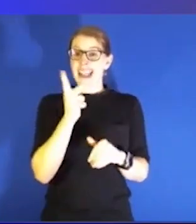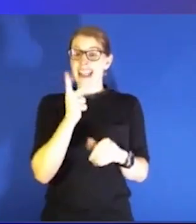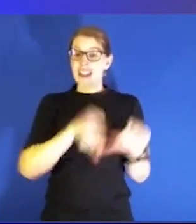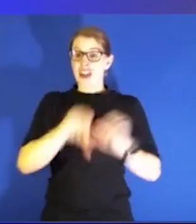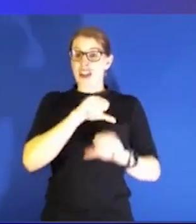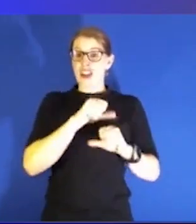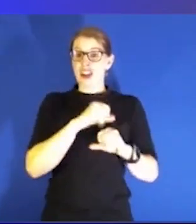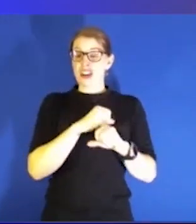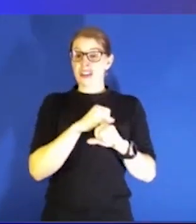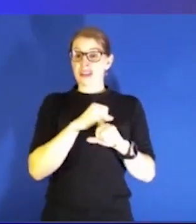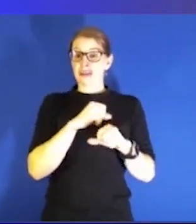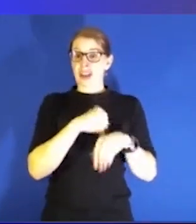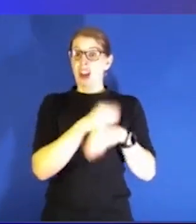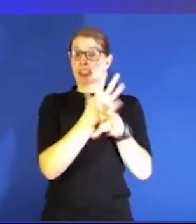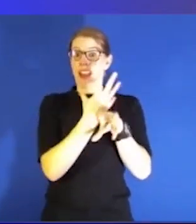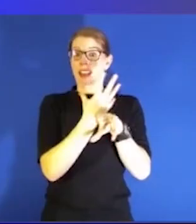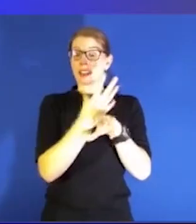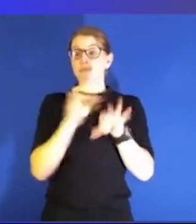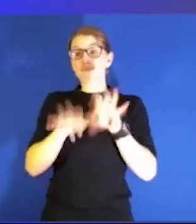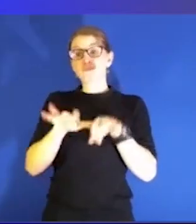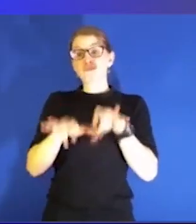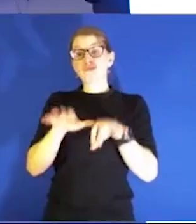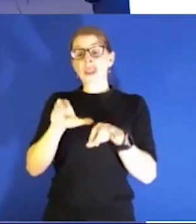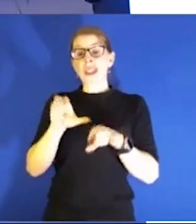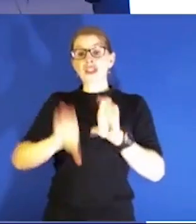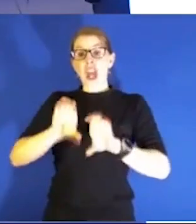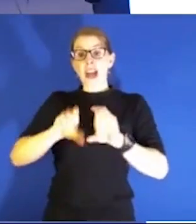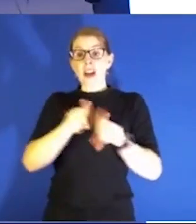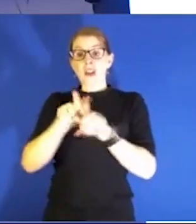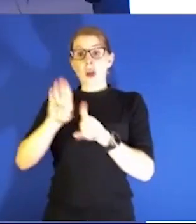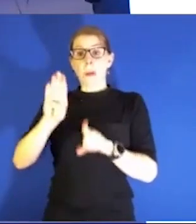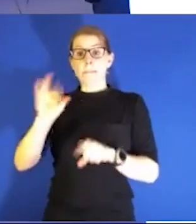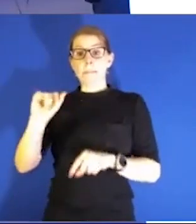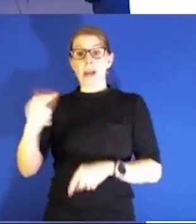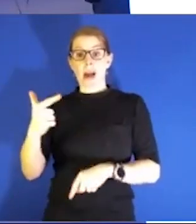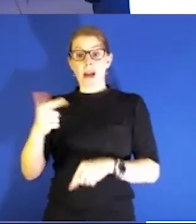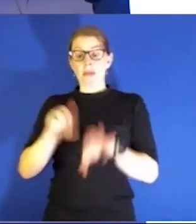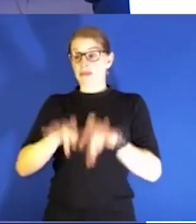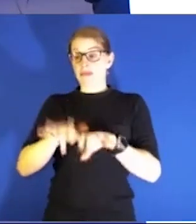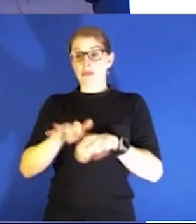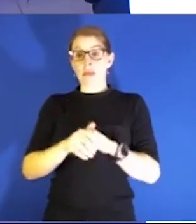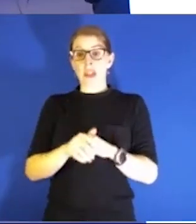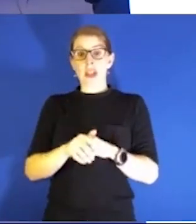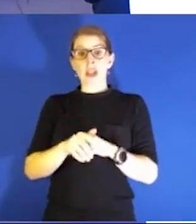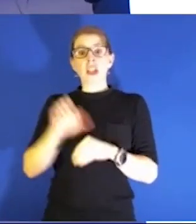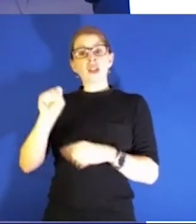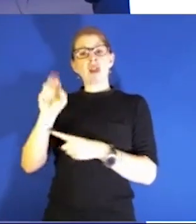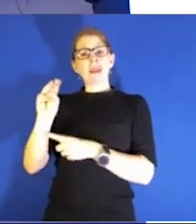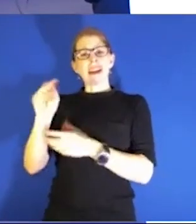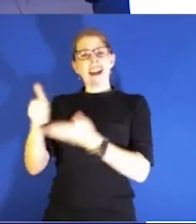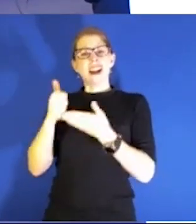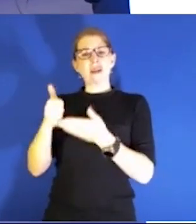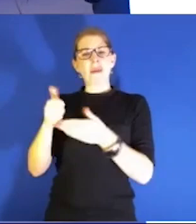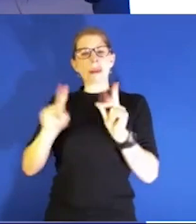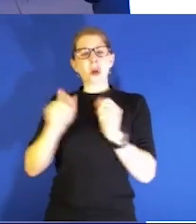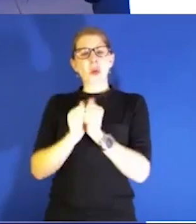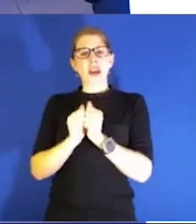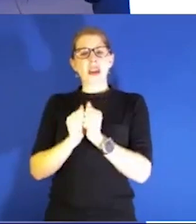and blogs and finding that information and connection. How do you think social media has helped people with grief? Just